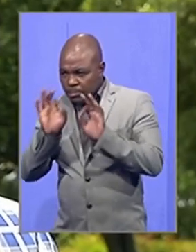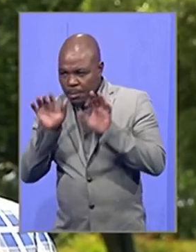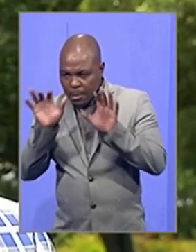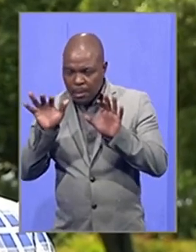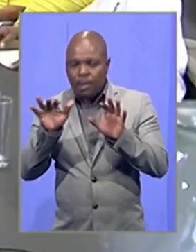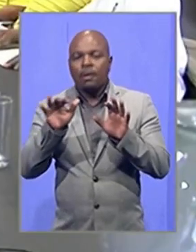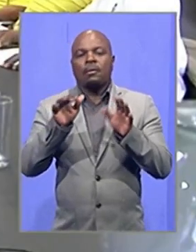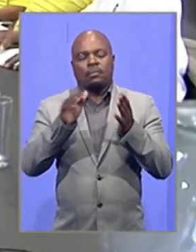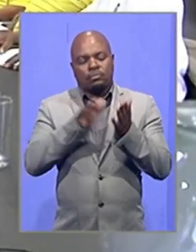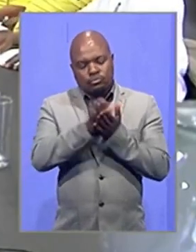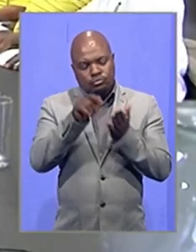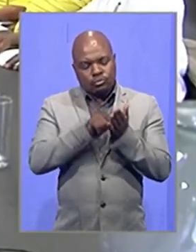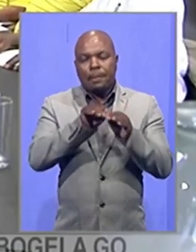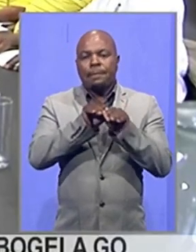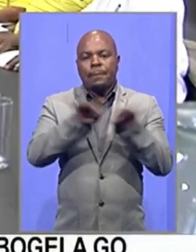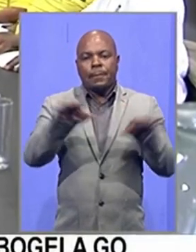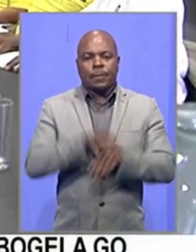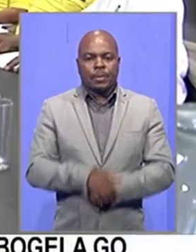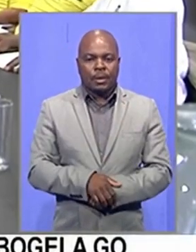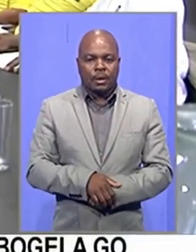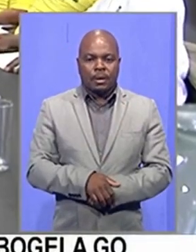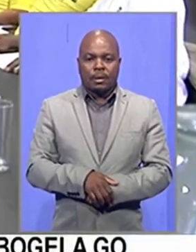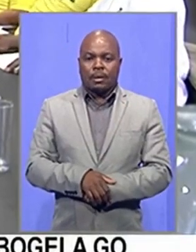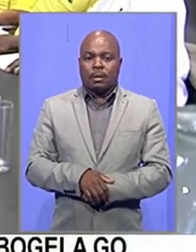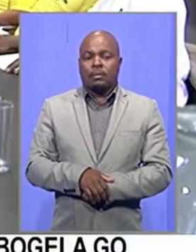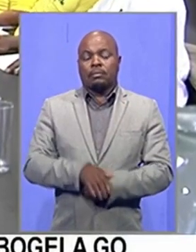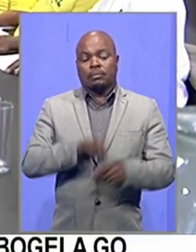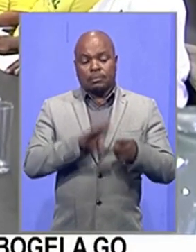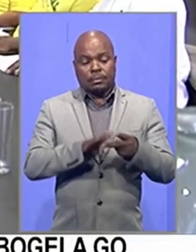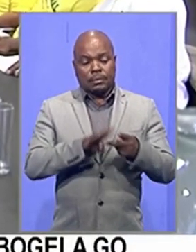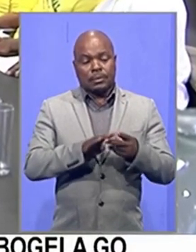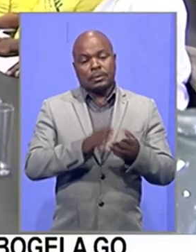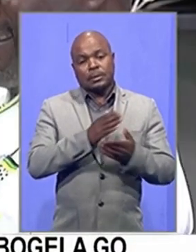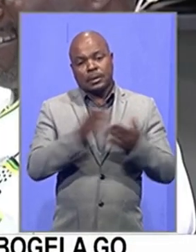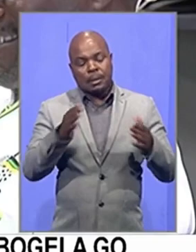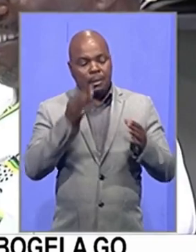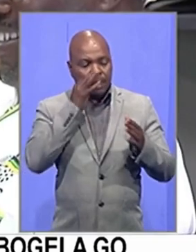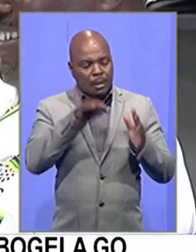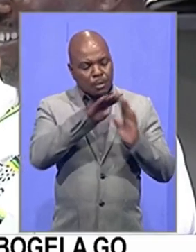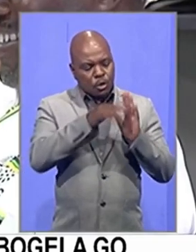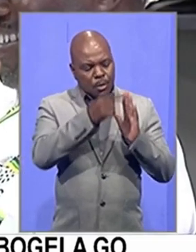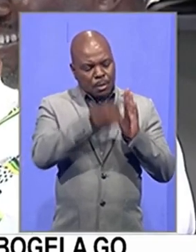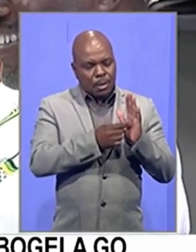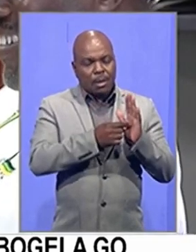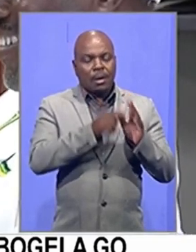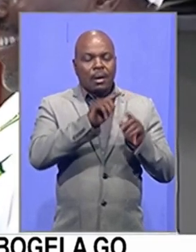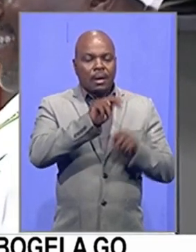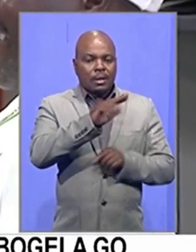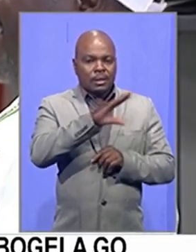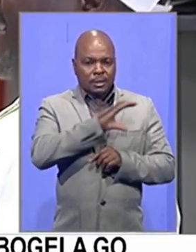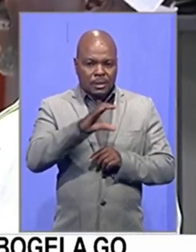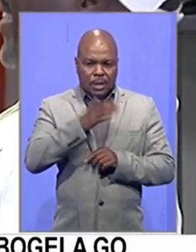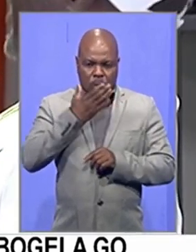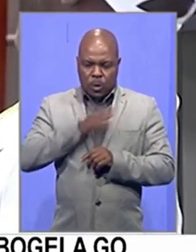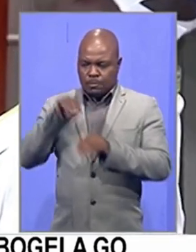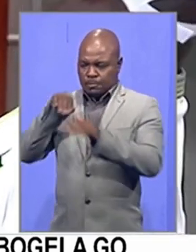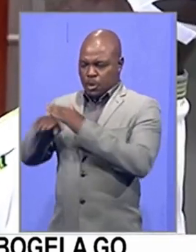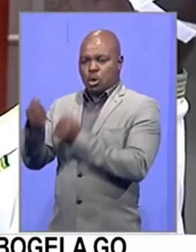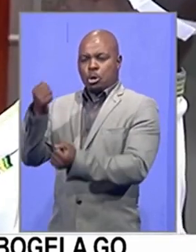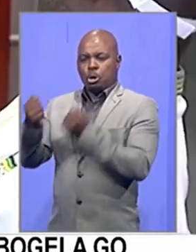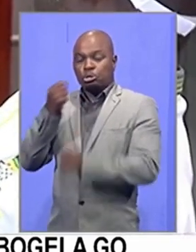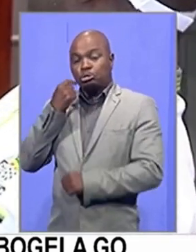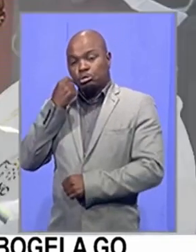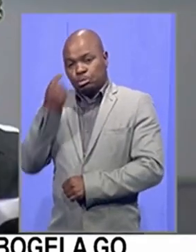publish a full list. Kabagare setlhopha seo se leng kgatlhanong le lenane la komiti khuruthamaga se batla go gogela morero o kwa kgotlatshekelo ka